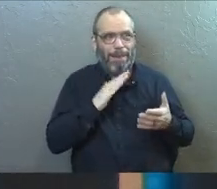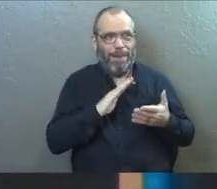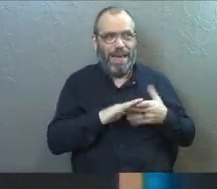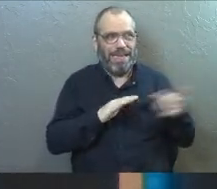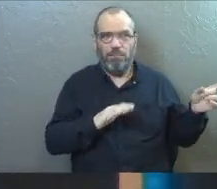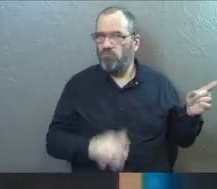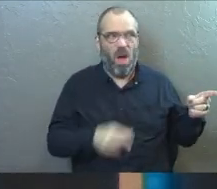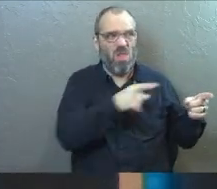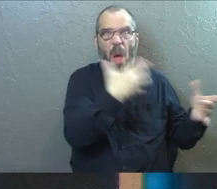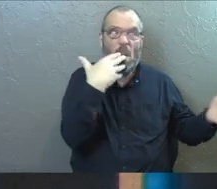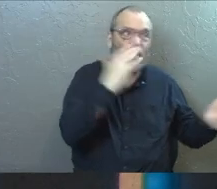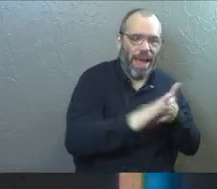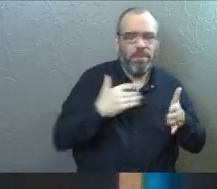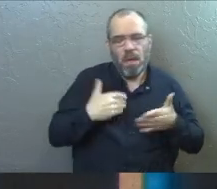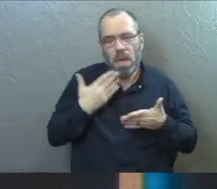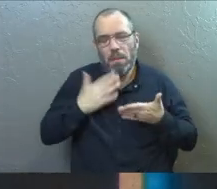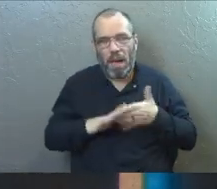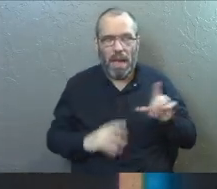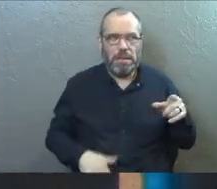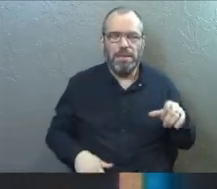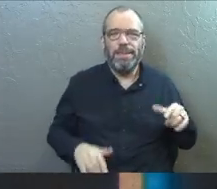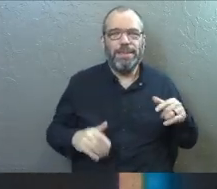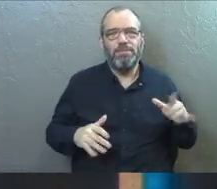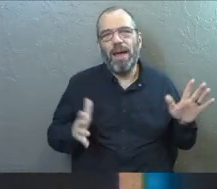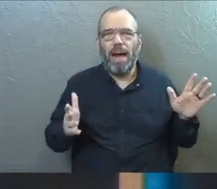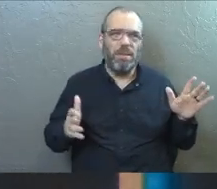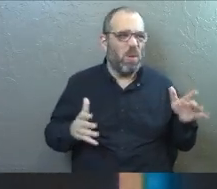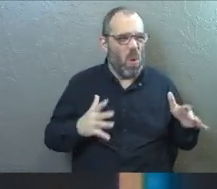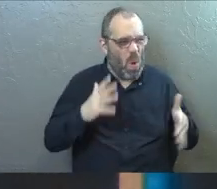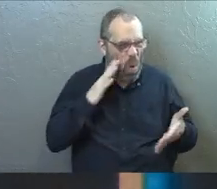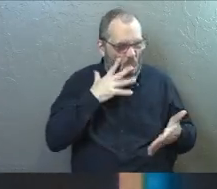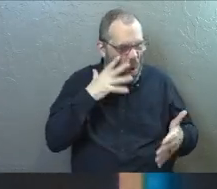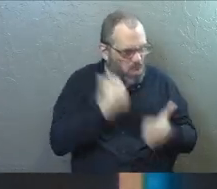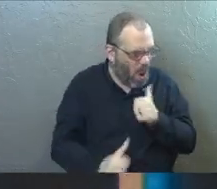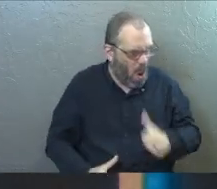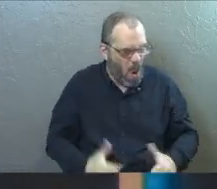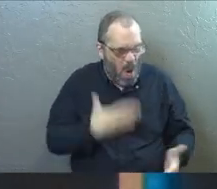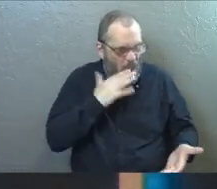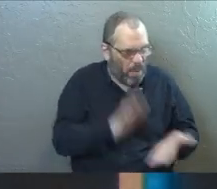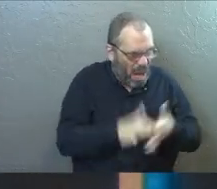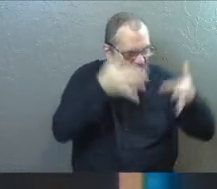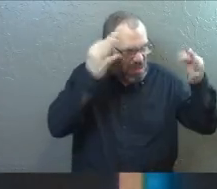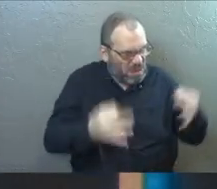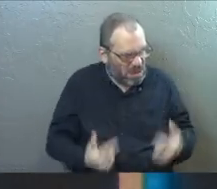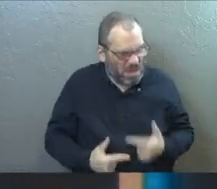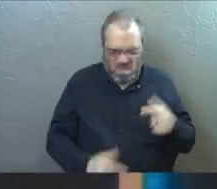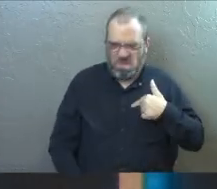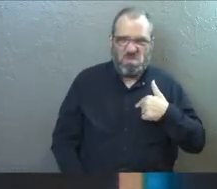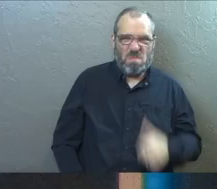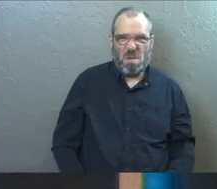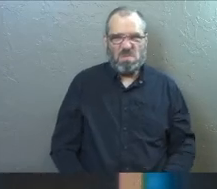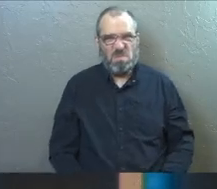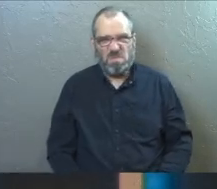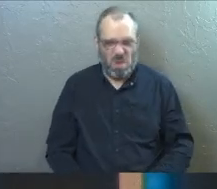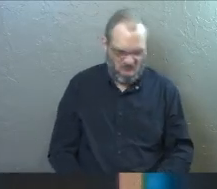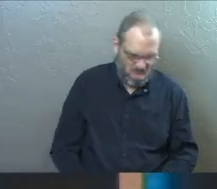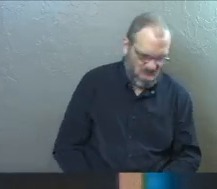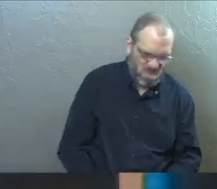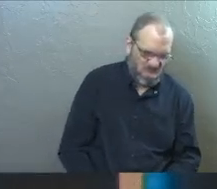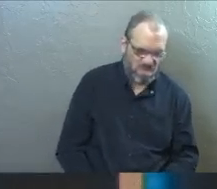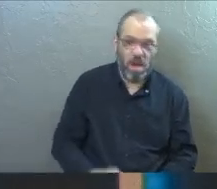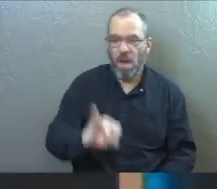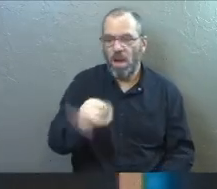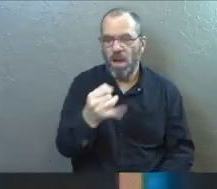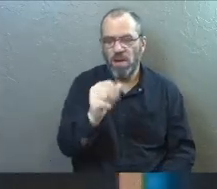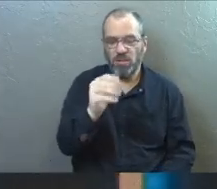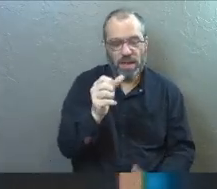one. Do you see them? Look at them. Just rough. Bad choices. I'm not that.